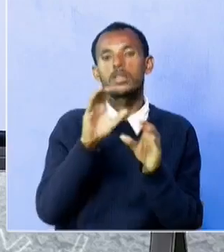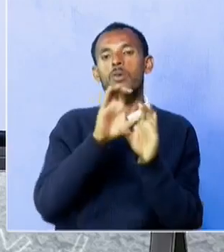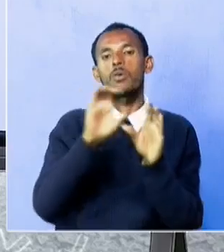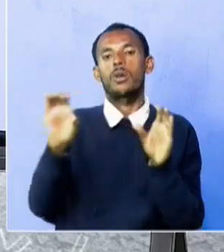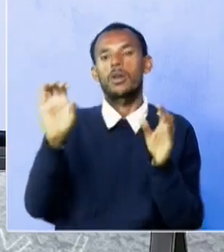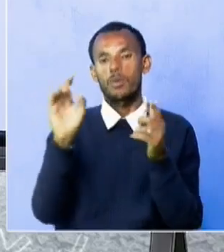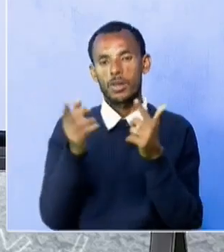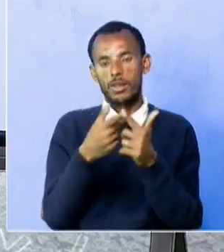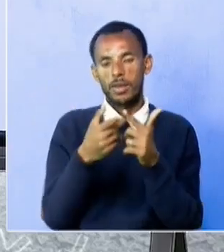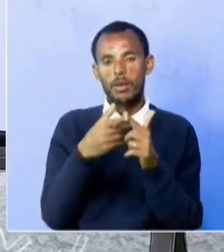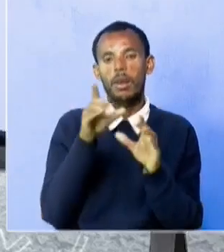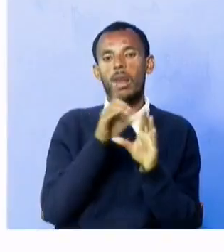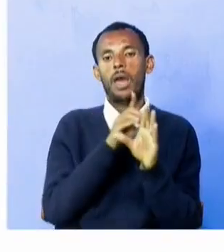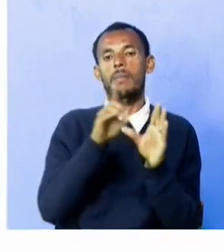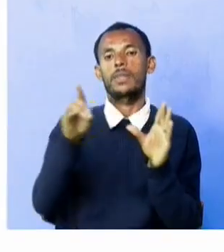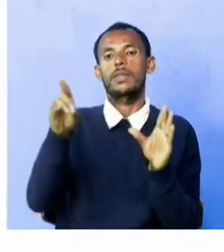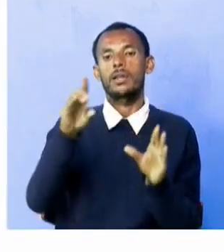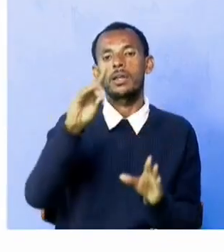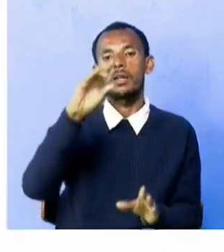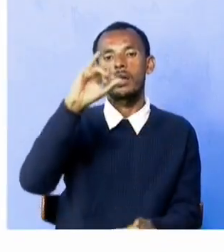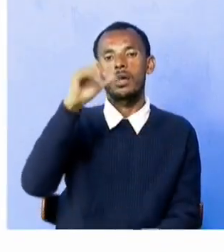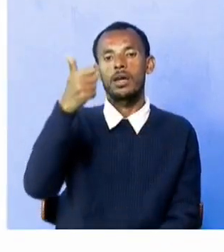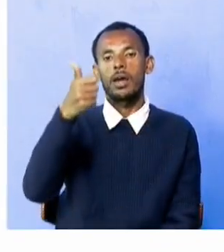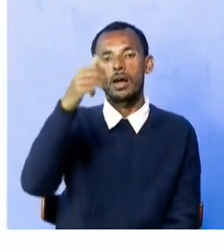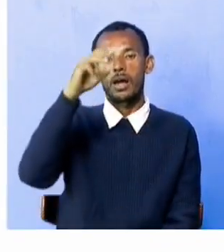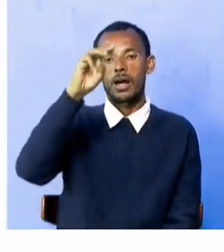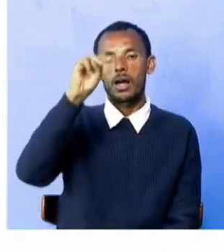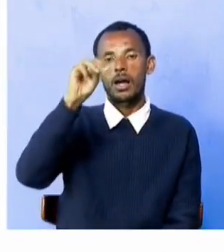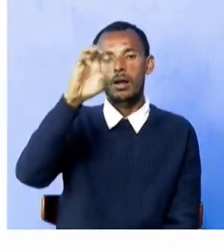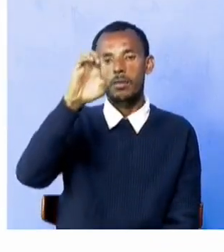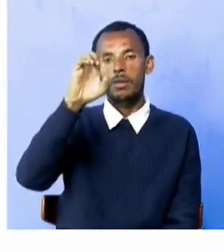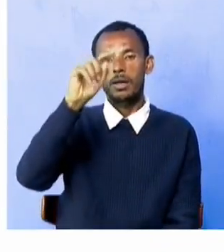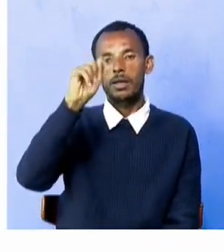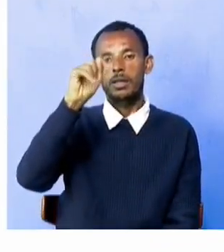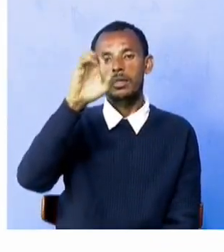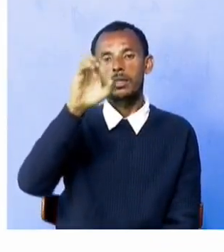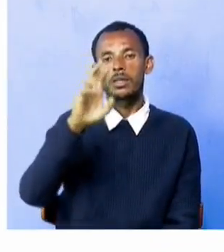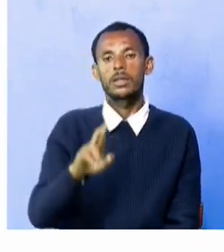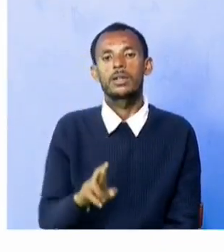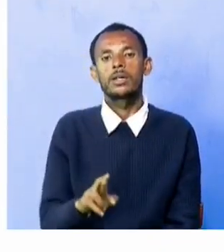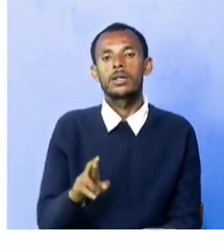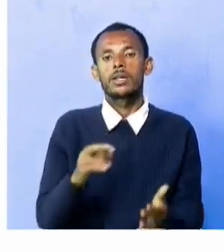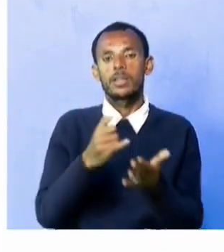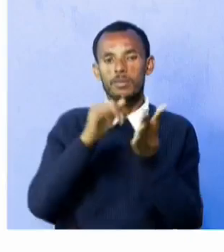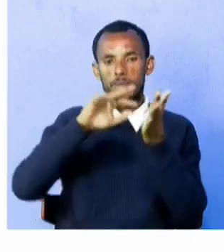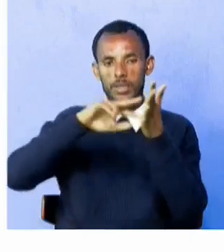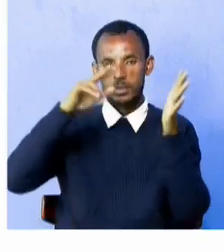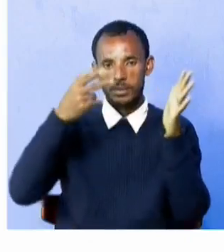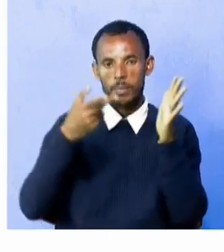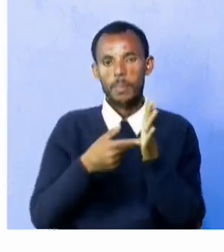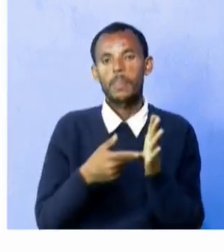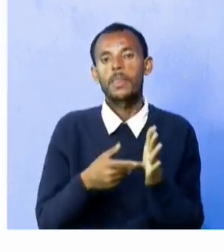is a diameter. Okay, diameter of a circle is